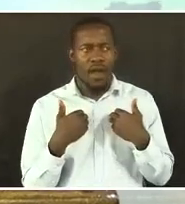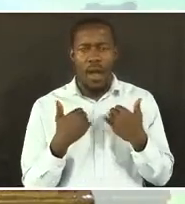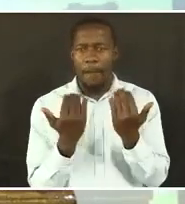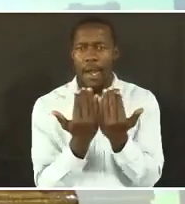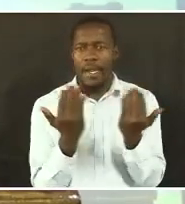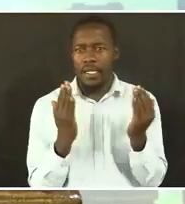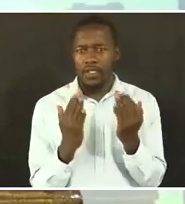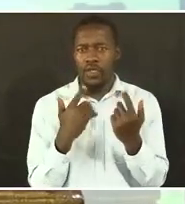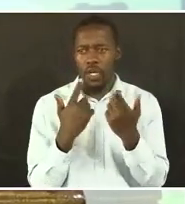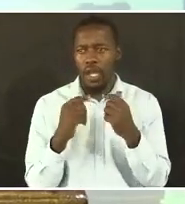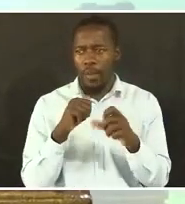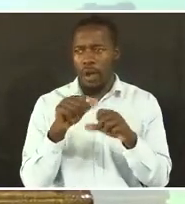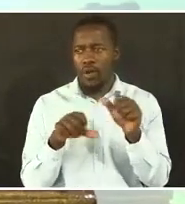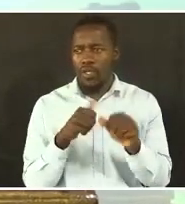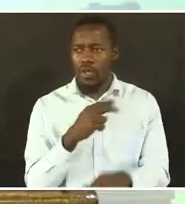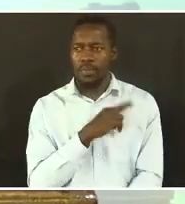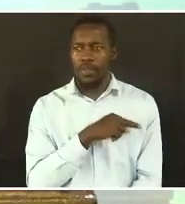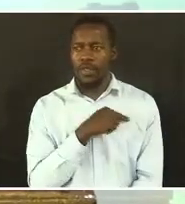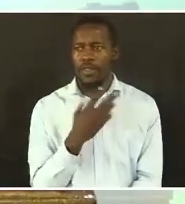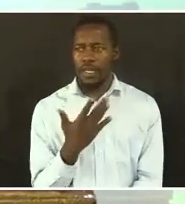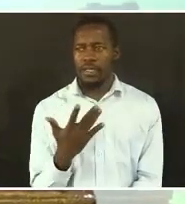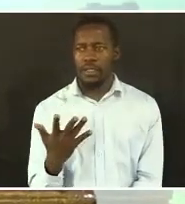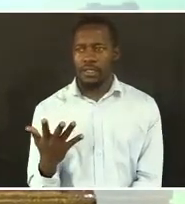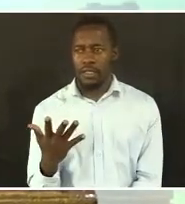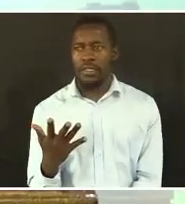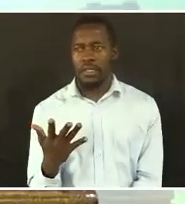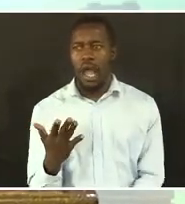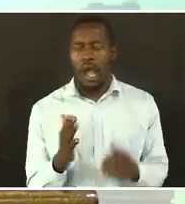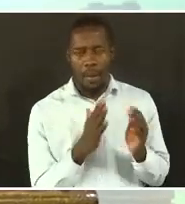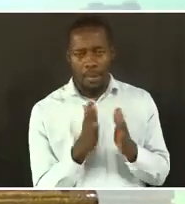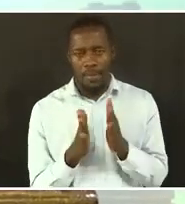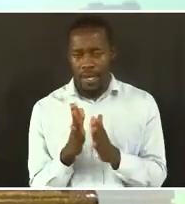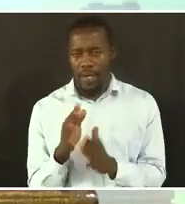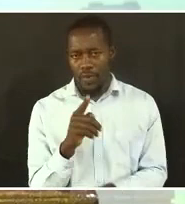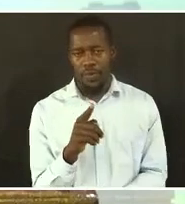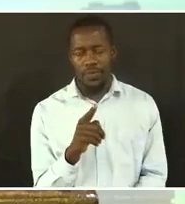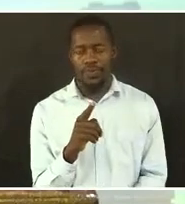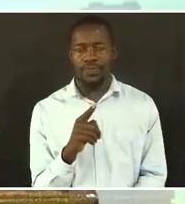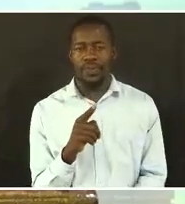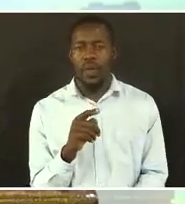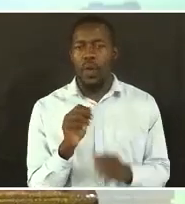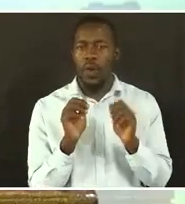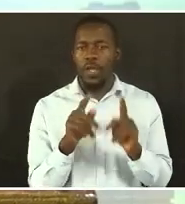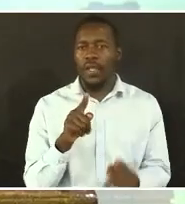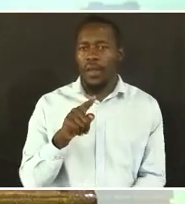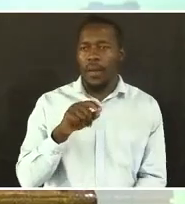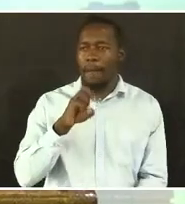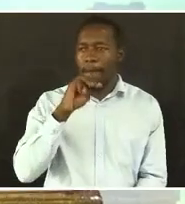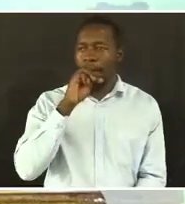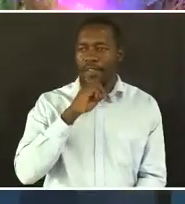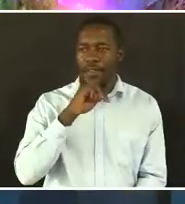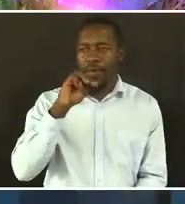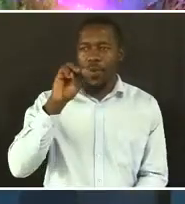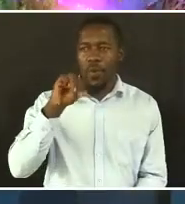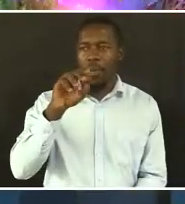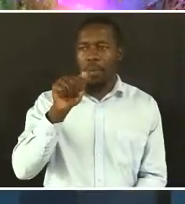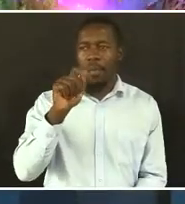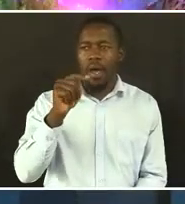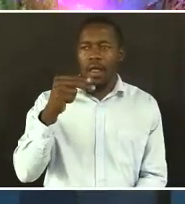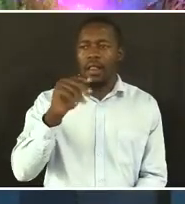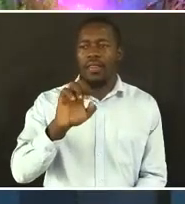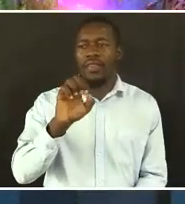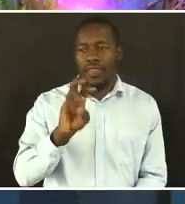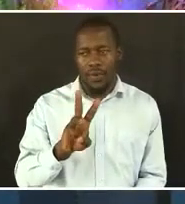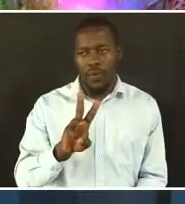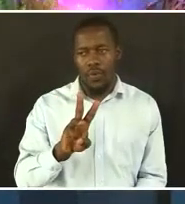let me, I'm preparing you for the panel, so don't worry. Now listen to Matthew 25:20. It says, so he